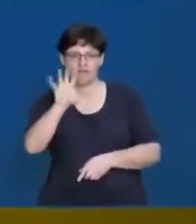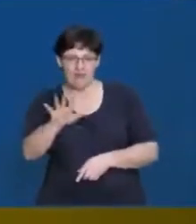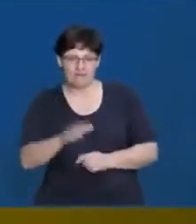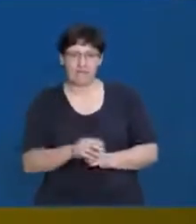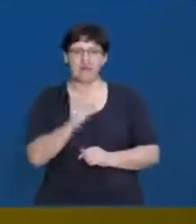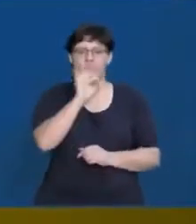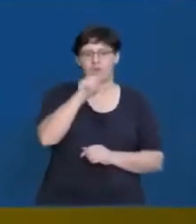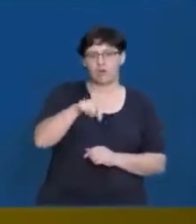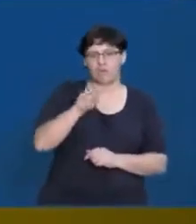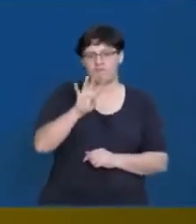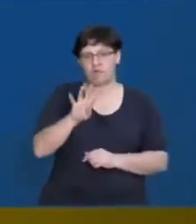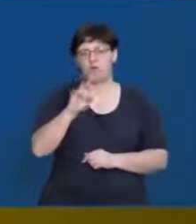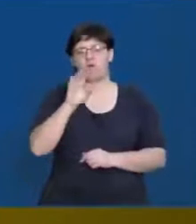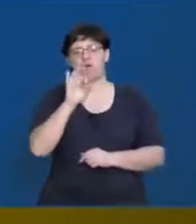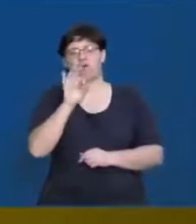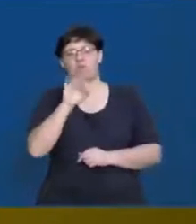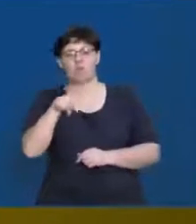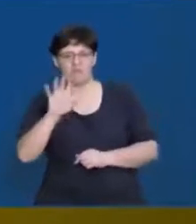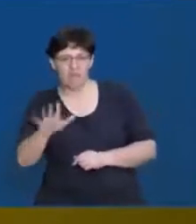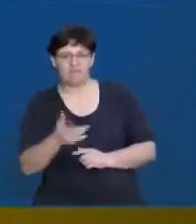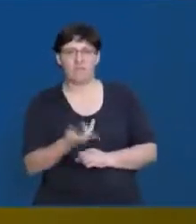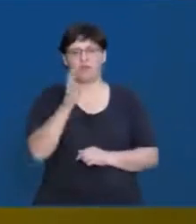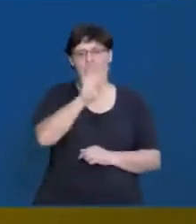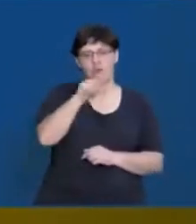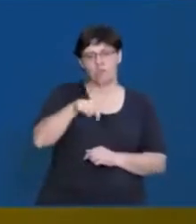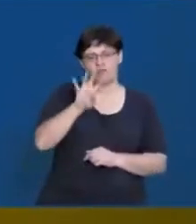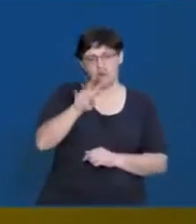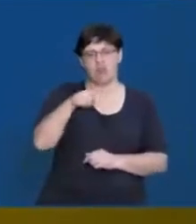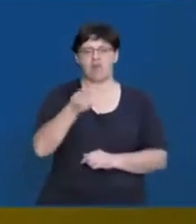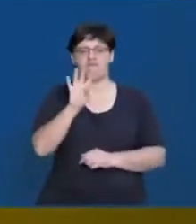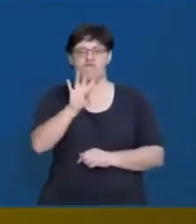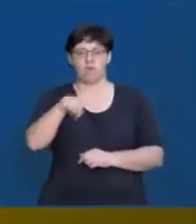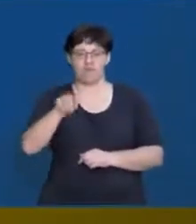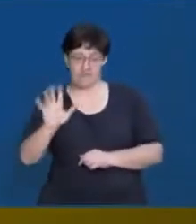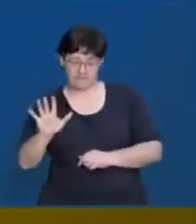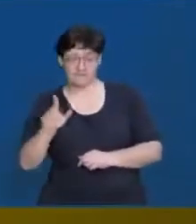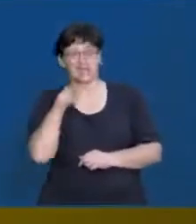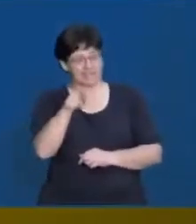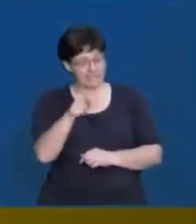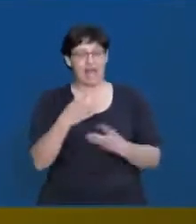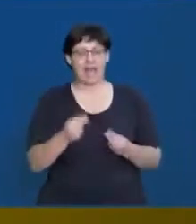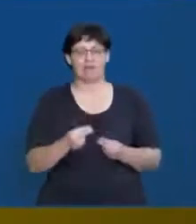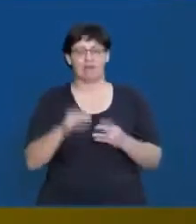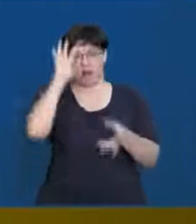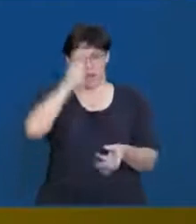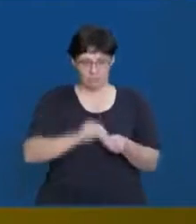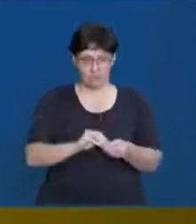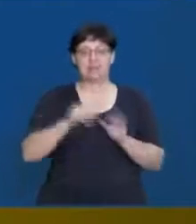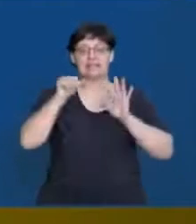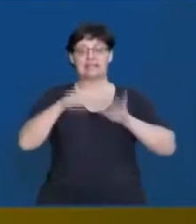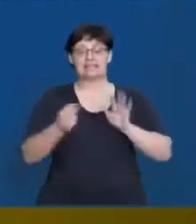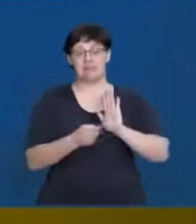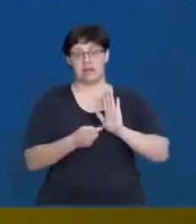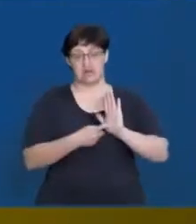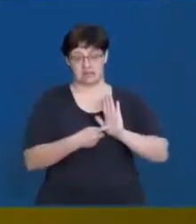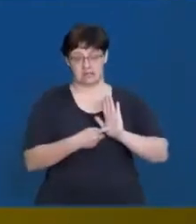2.5, question 3.4, 3.5, question 4.4 and 4.5. Those carry with them 16 marks